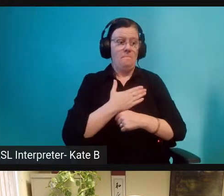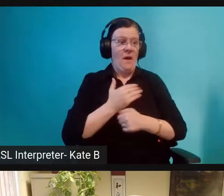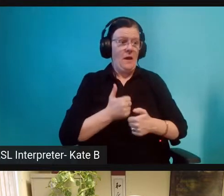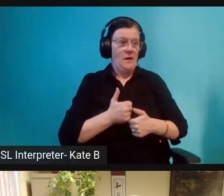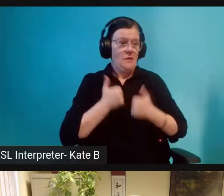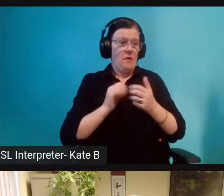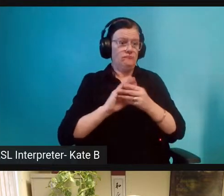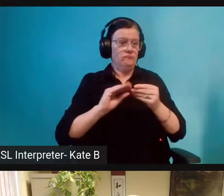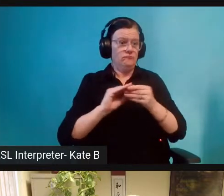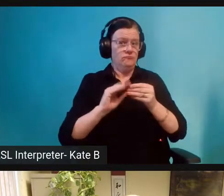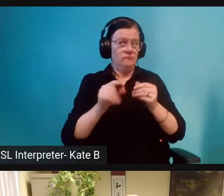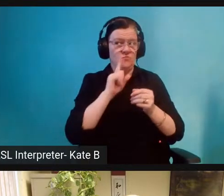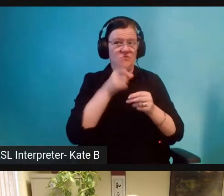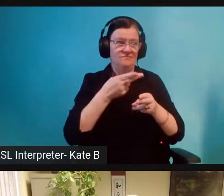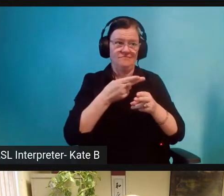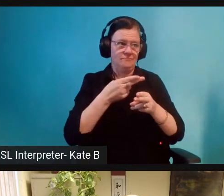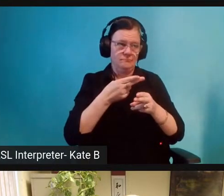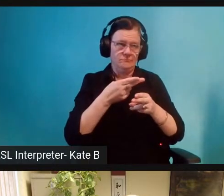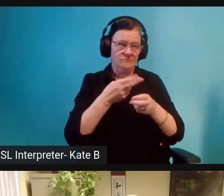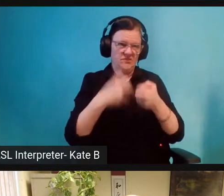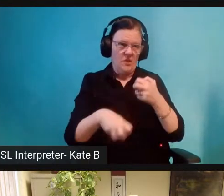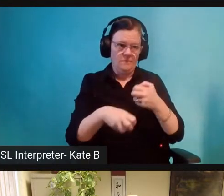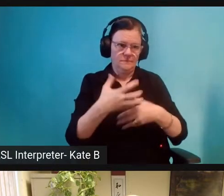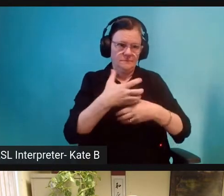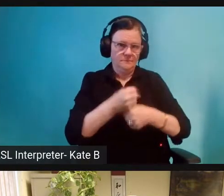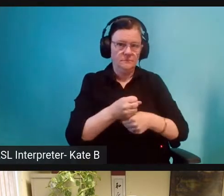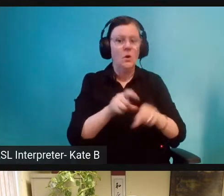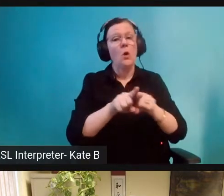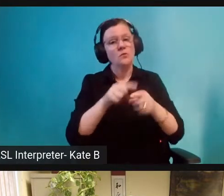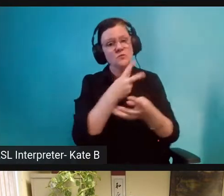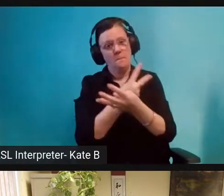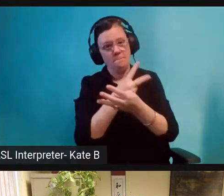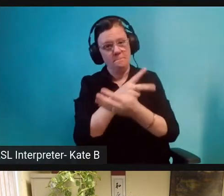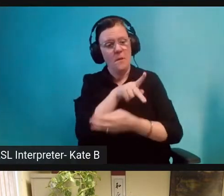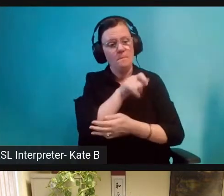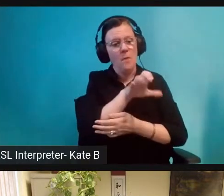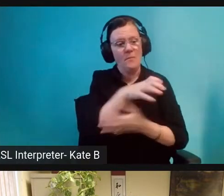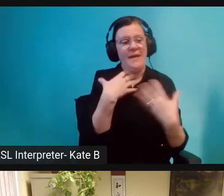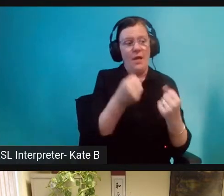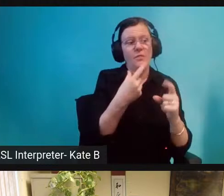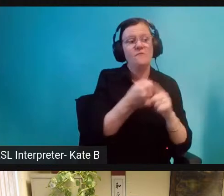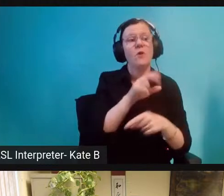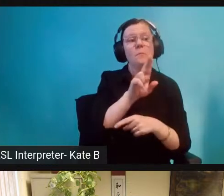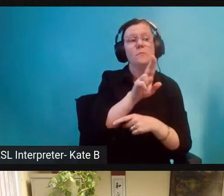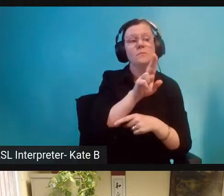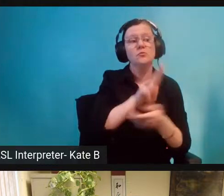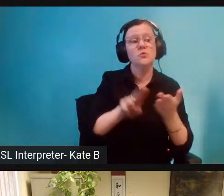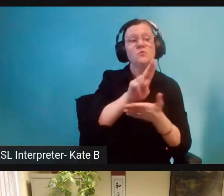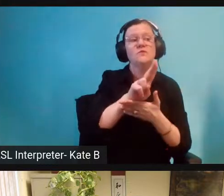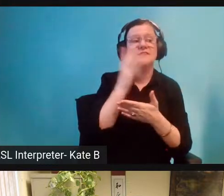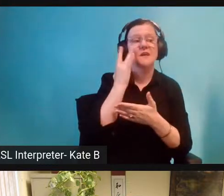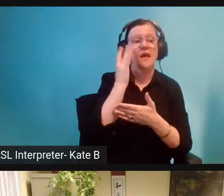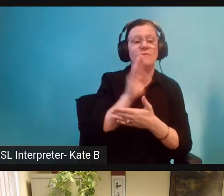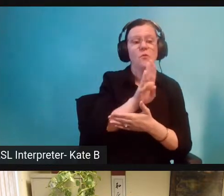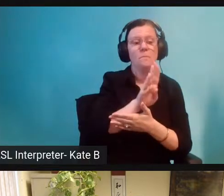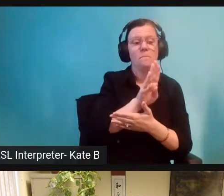the sake of this discussion, I also have my master's in public health from Berkeley. And it was in the